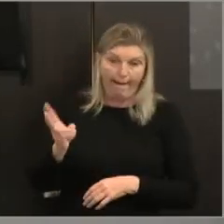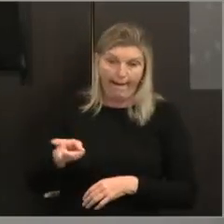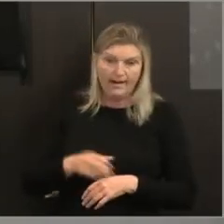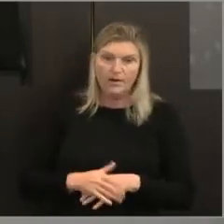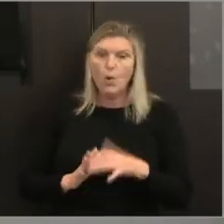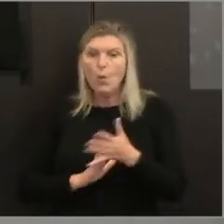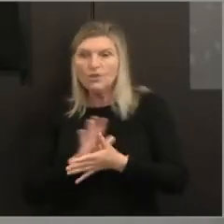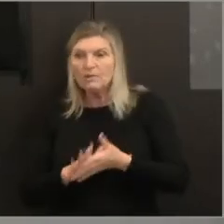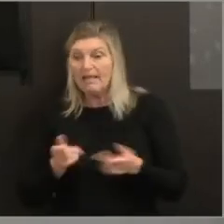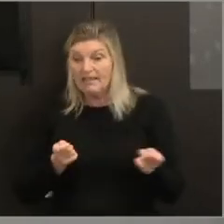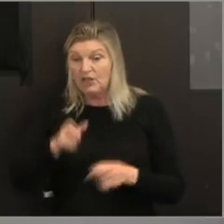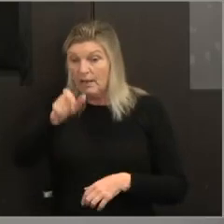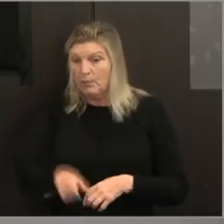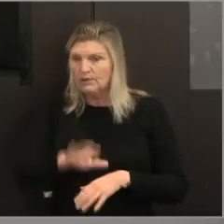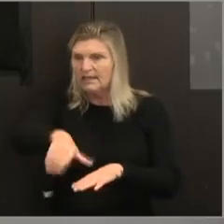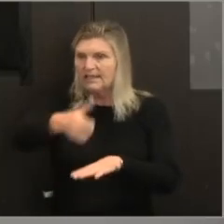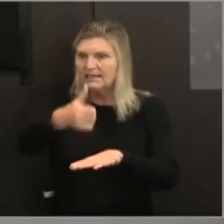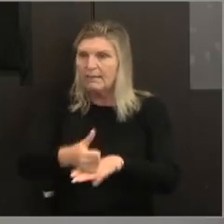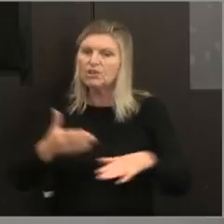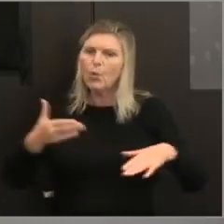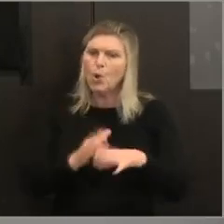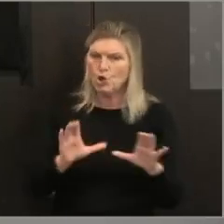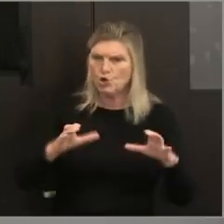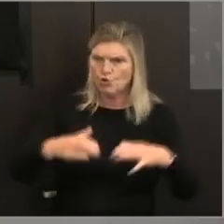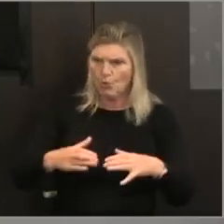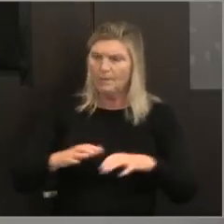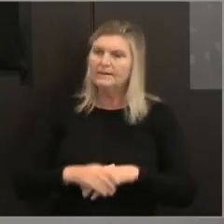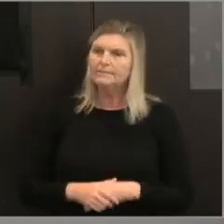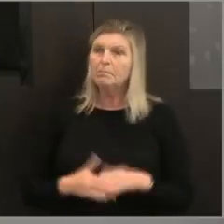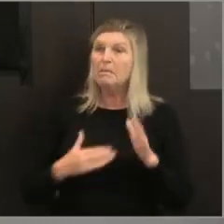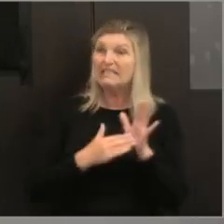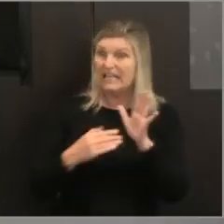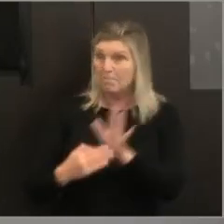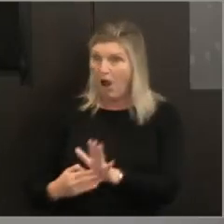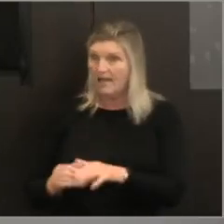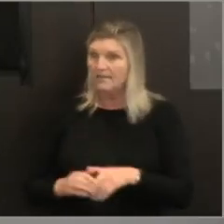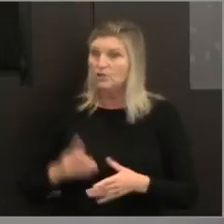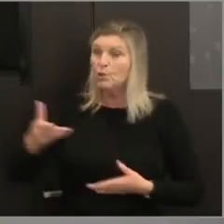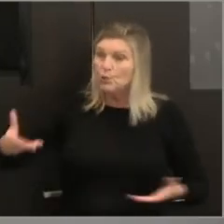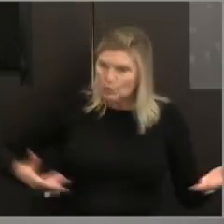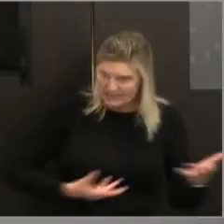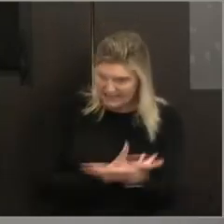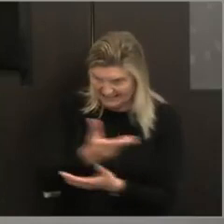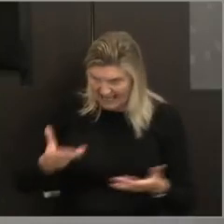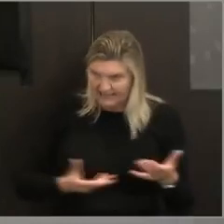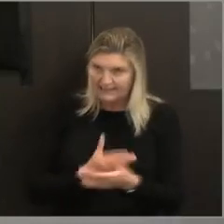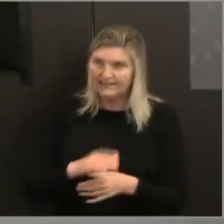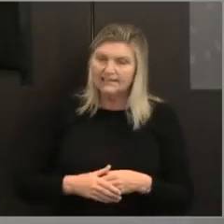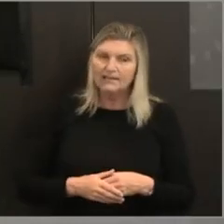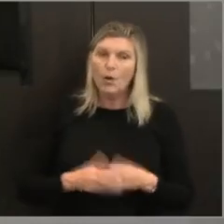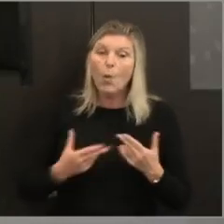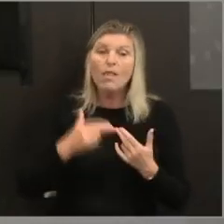Iwi Chairs Forum establishing a working group, Mā Tike Mai, to discuss the issue with Māori